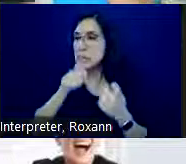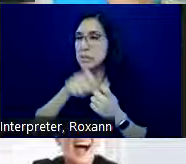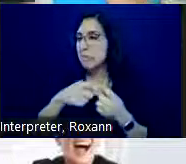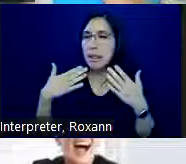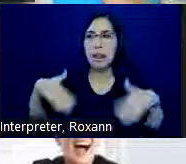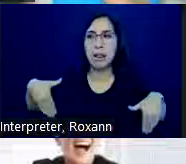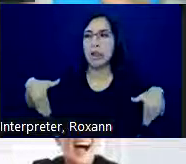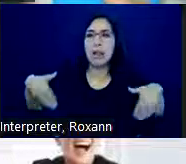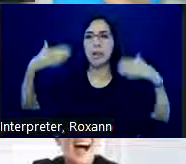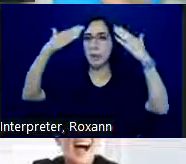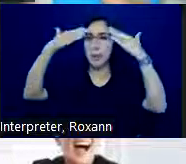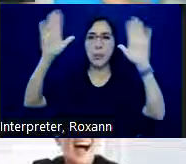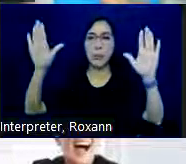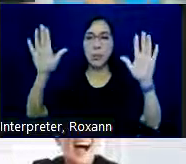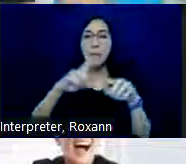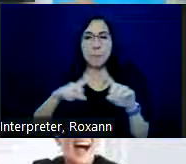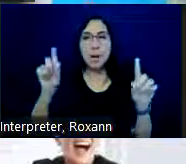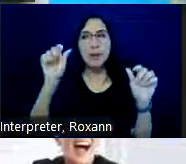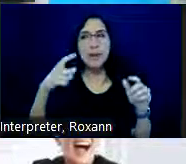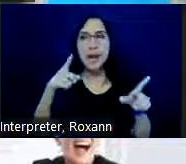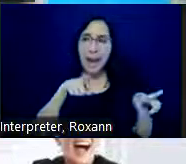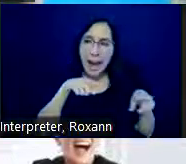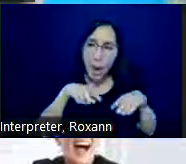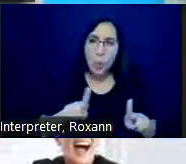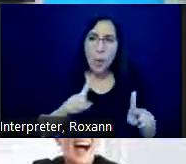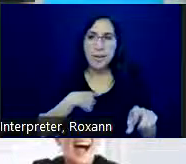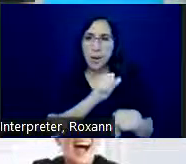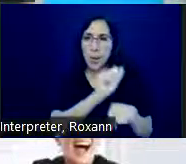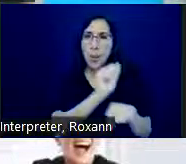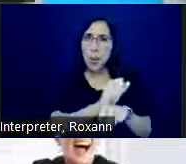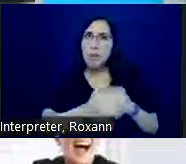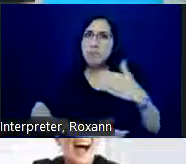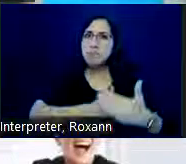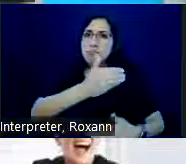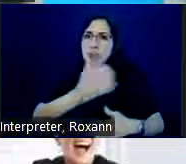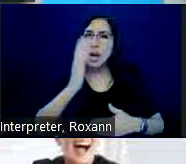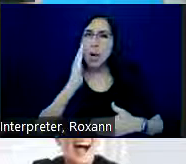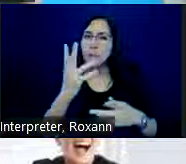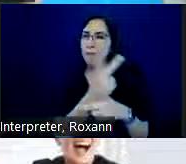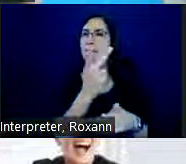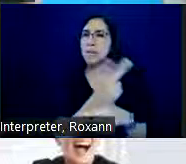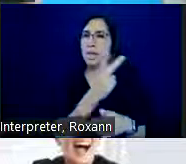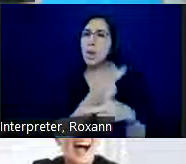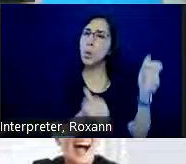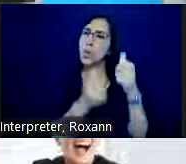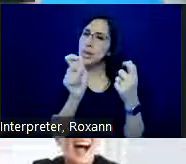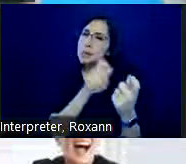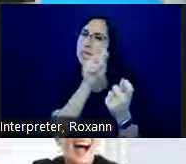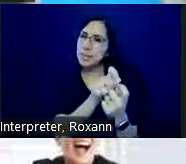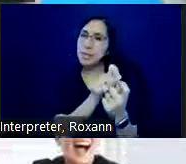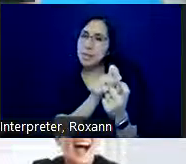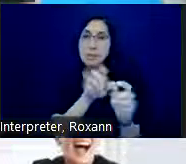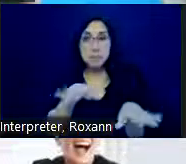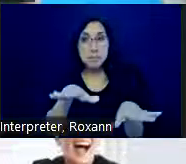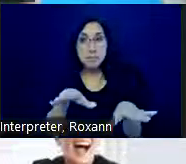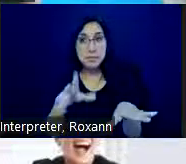this job, I would like to share with you some of the difficulties or the challenges I'm having. Now, can you hear the way that sounds a